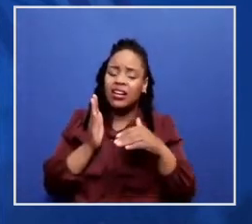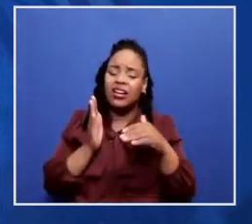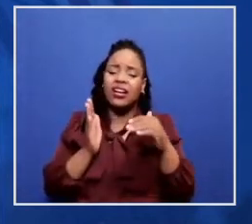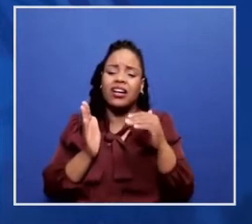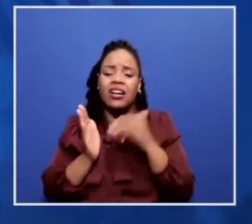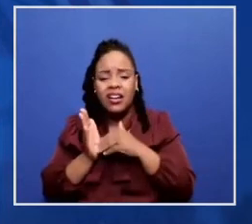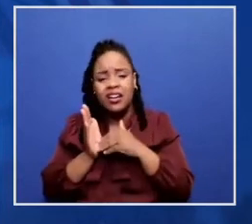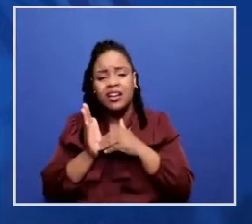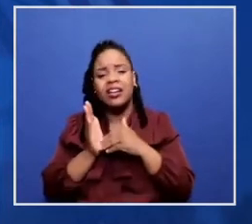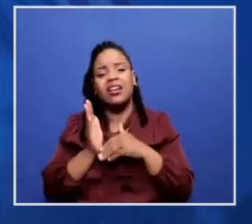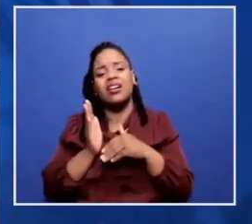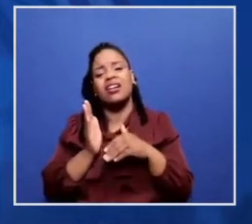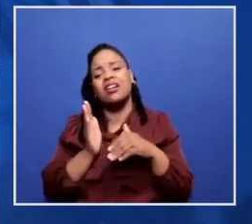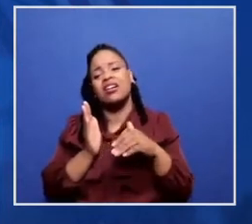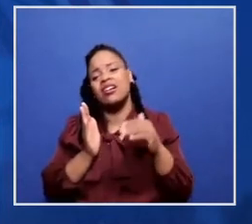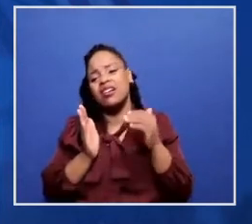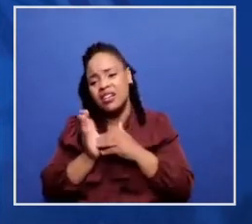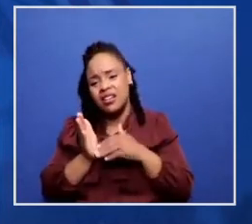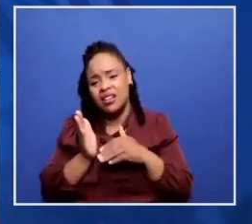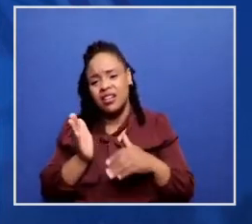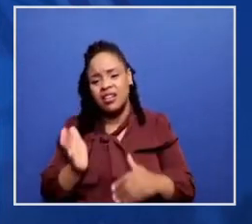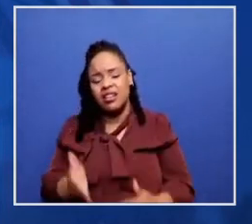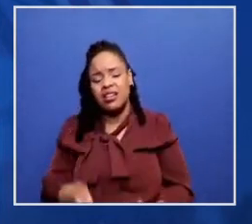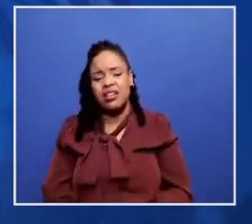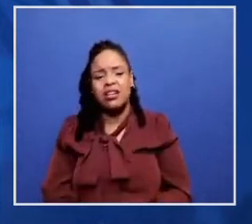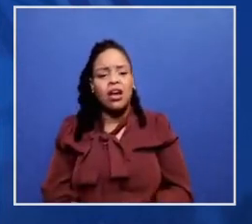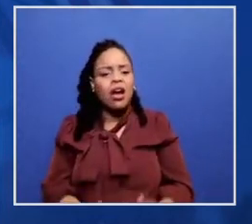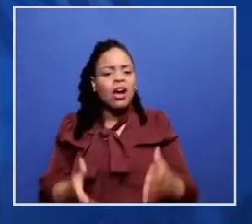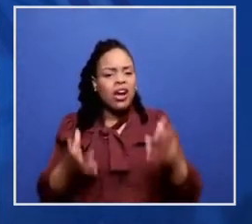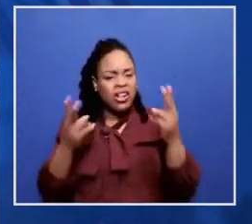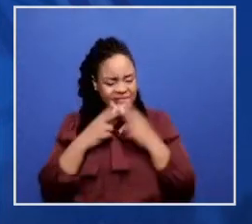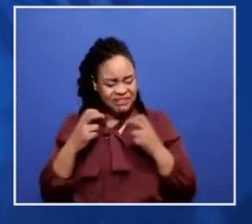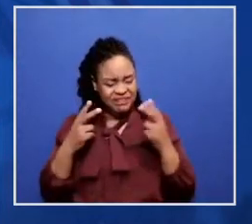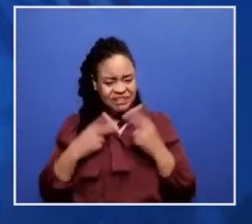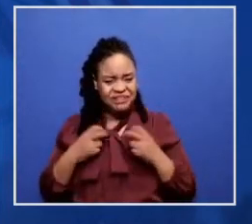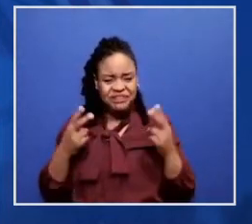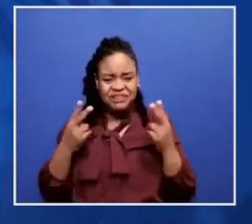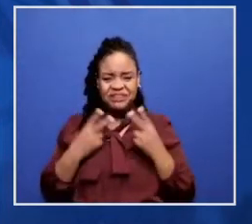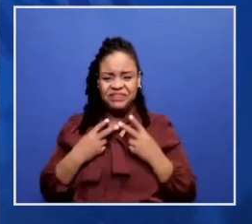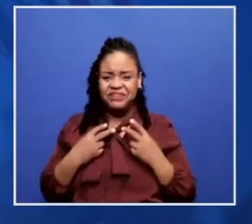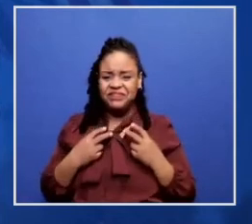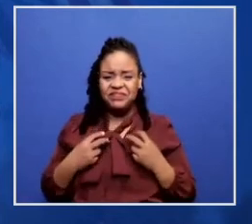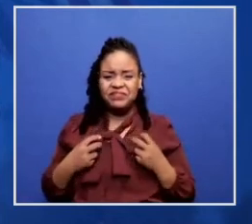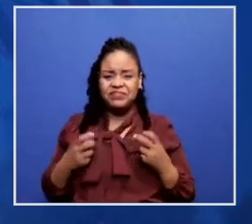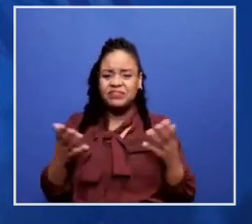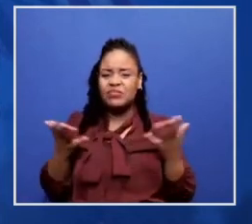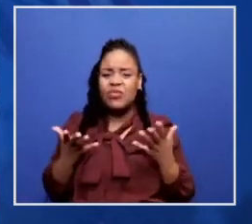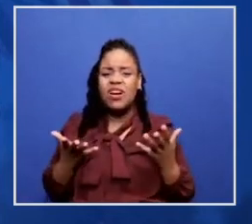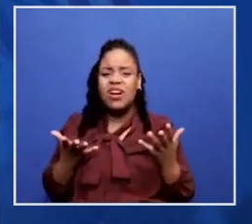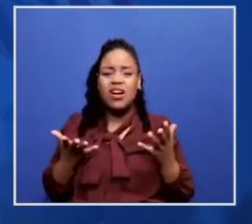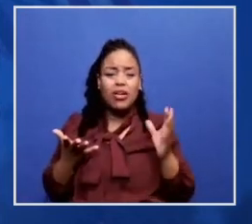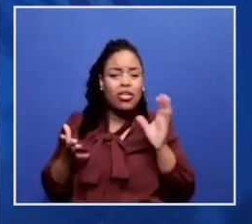merry-go-round. And you cannot find the fighter,